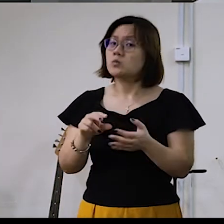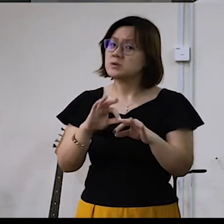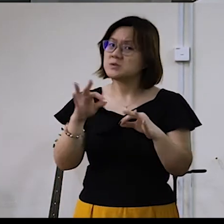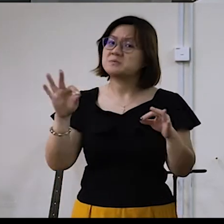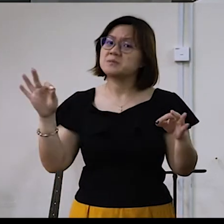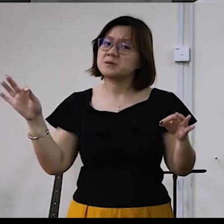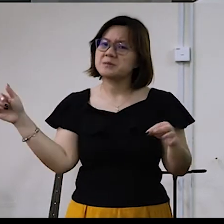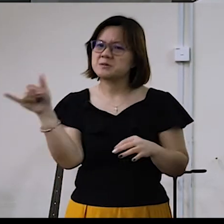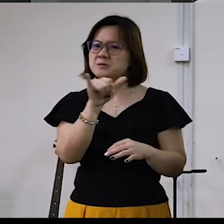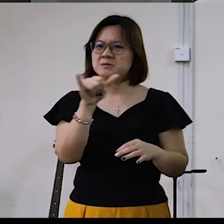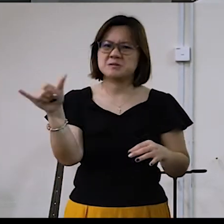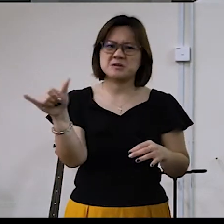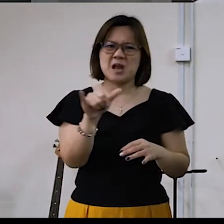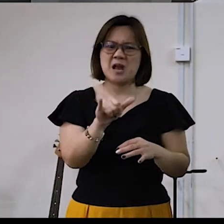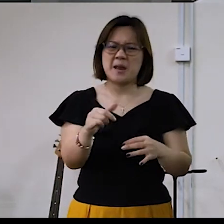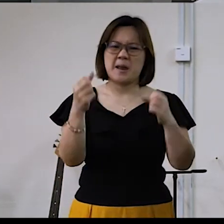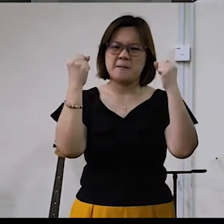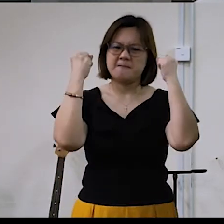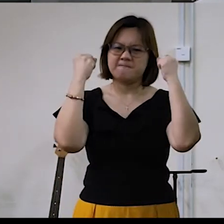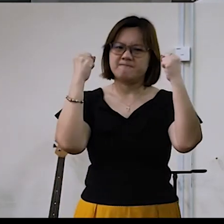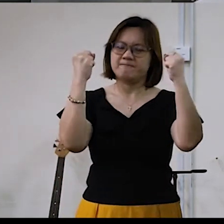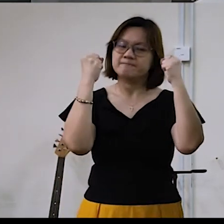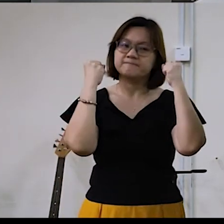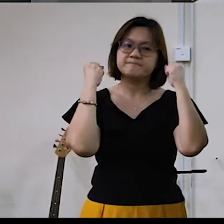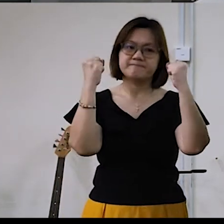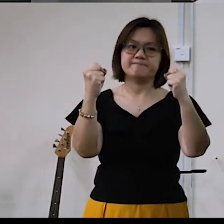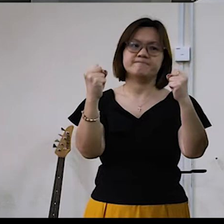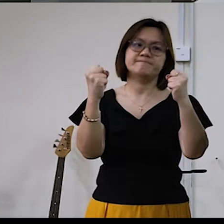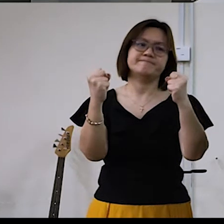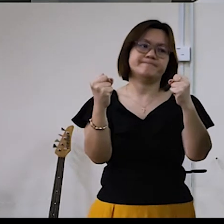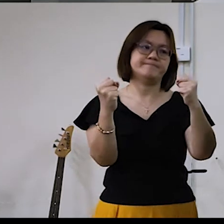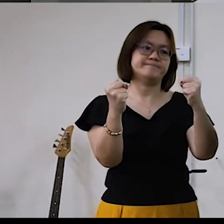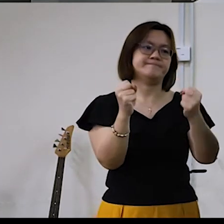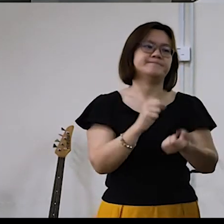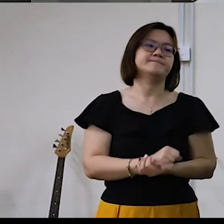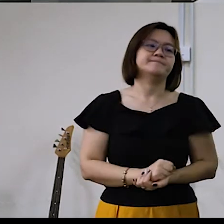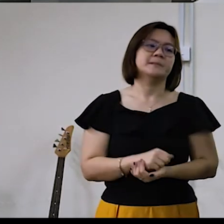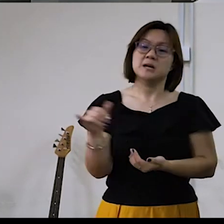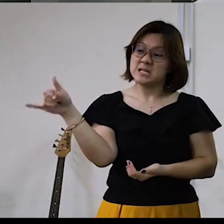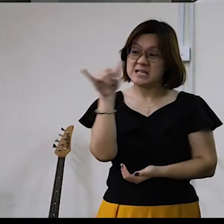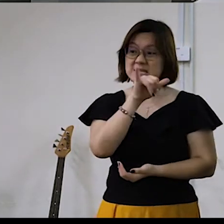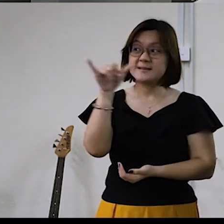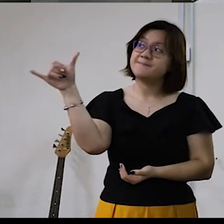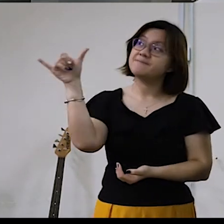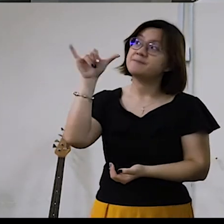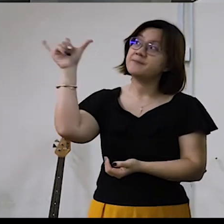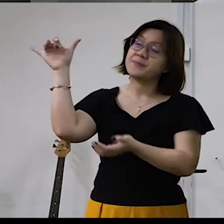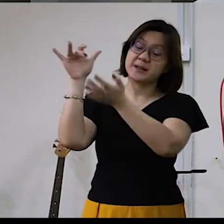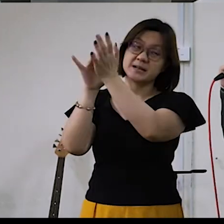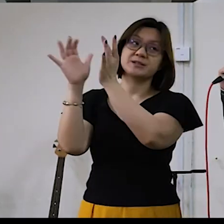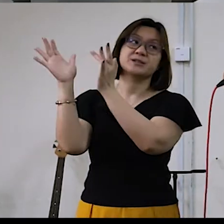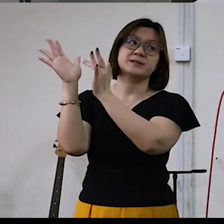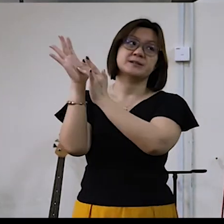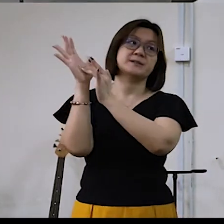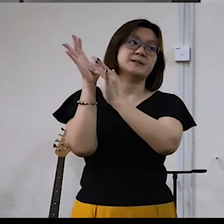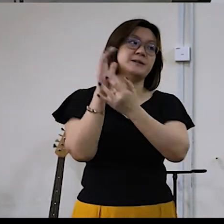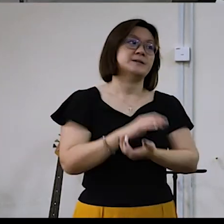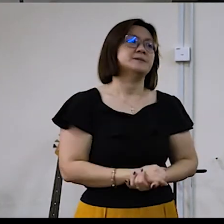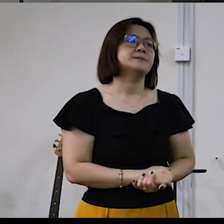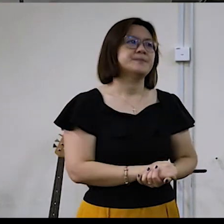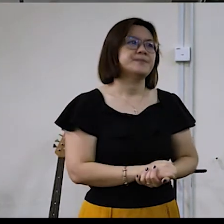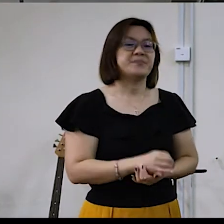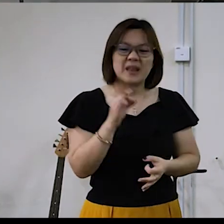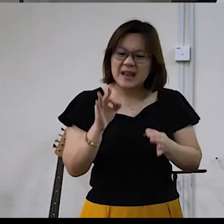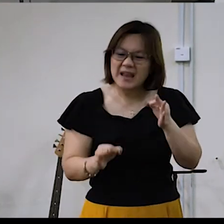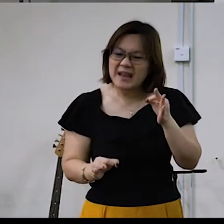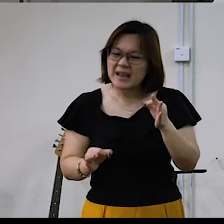person, is as present as how Jesus was more than 2,000 years ago. Like when you are in your room alone, you think